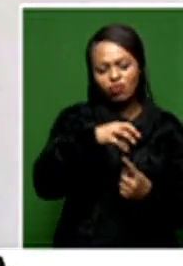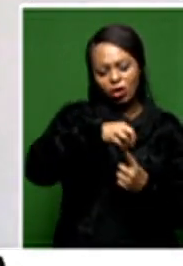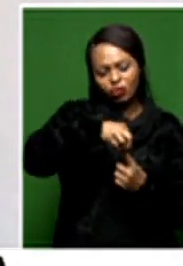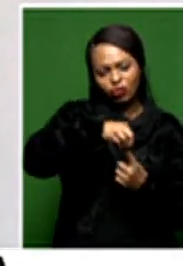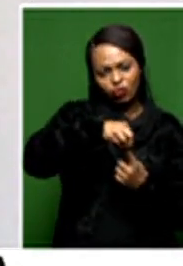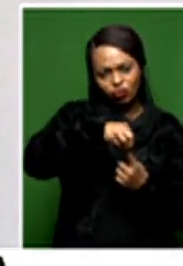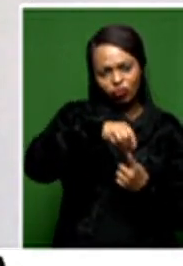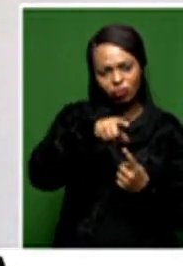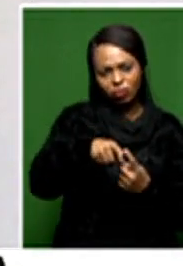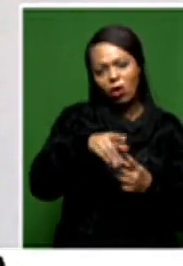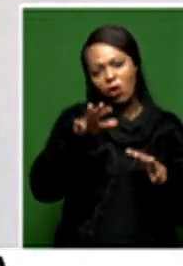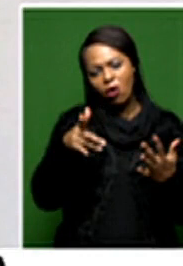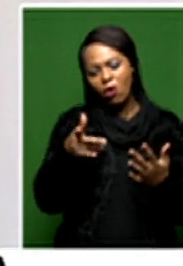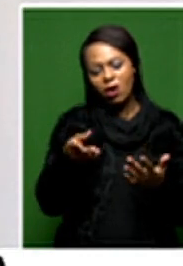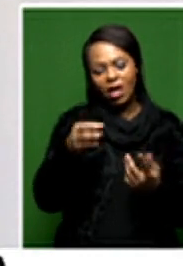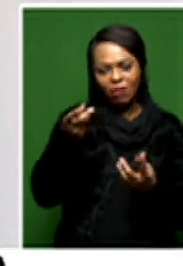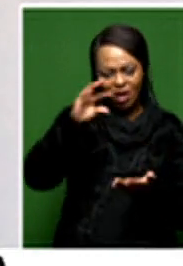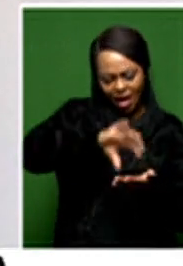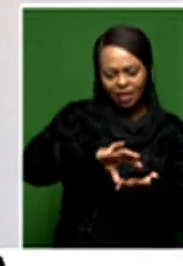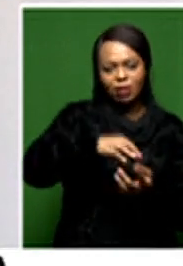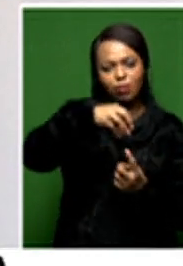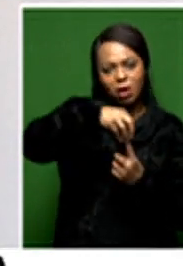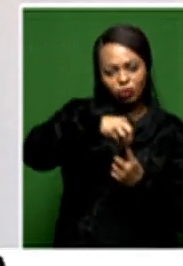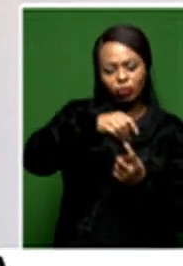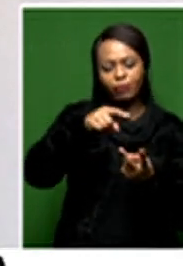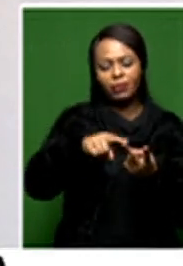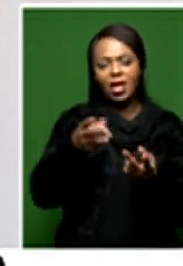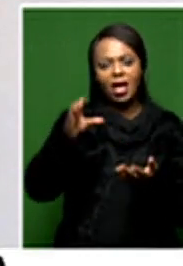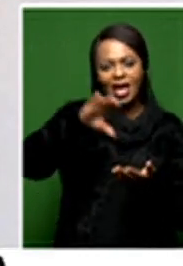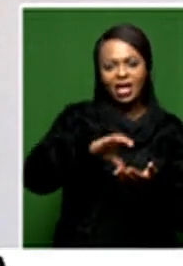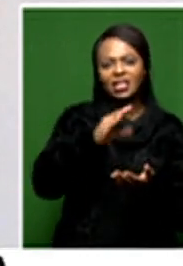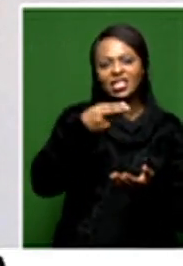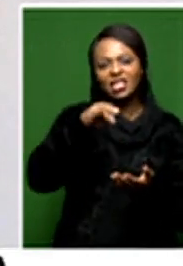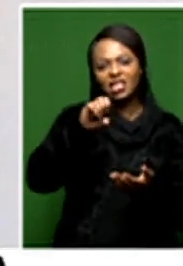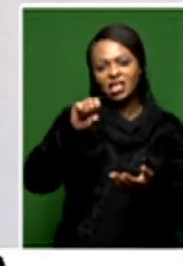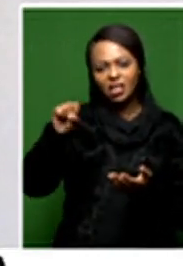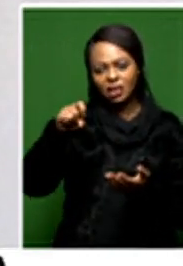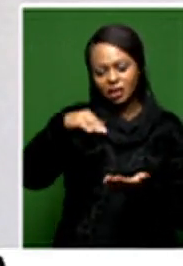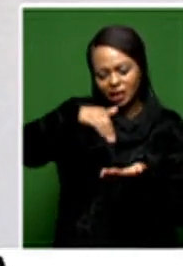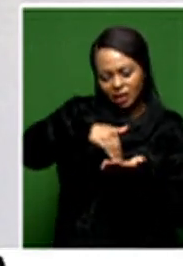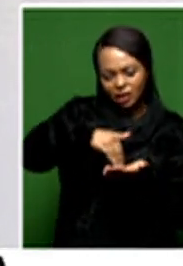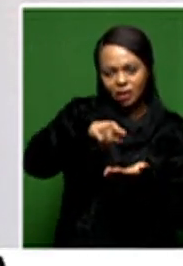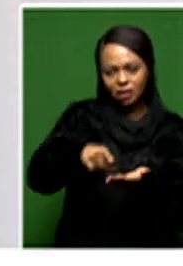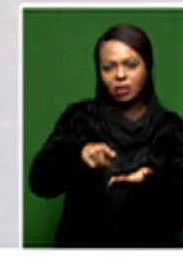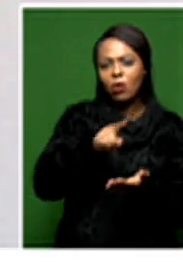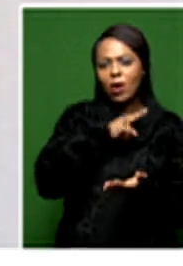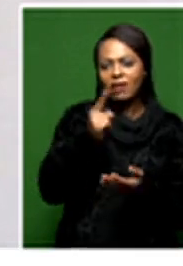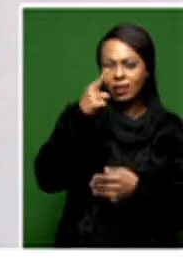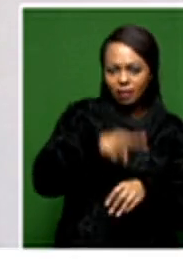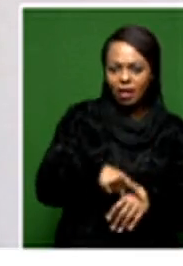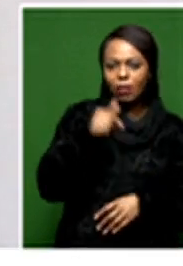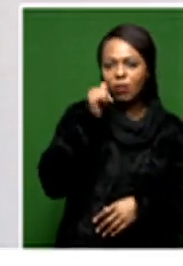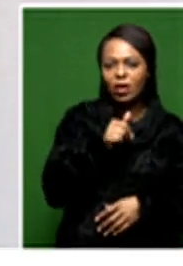extra cheese, because that's if you're panicking and you have to cook for vegetarian the first time, I think everybody runs